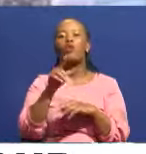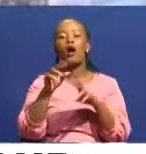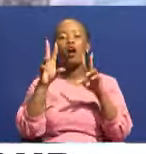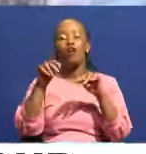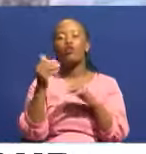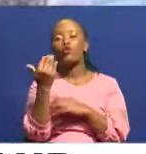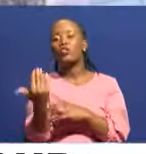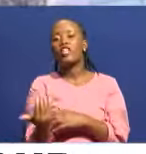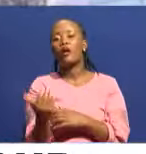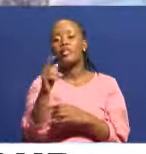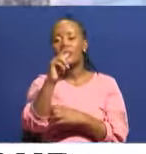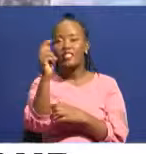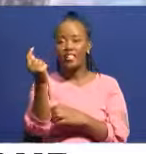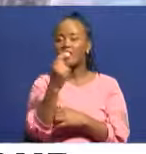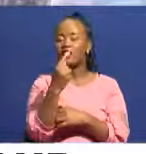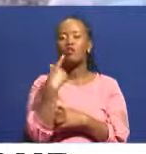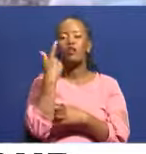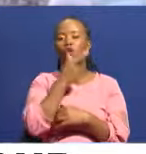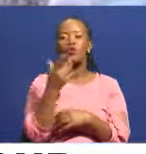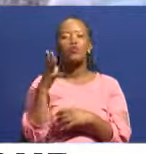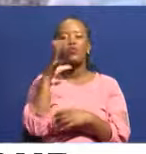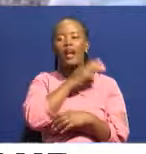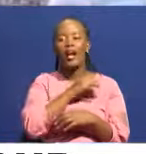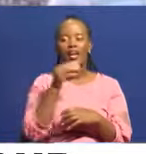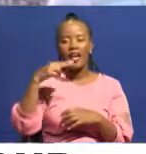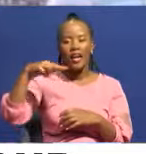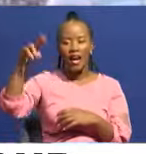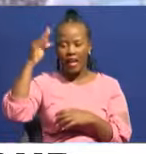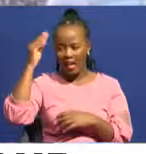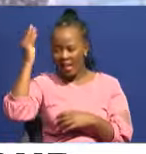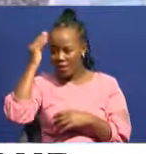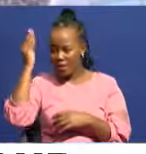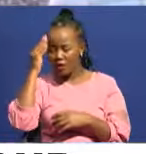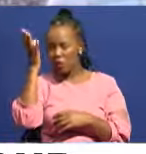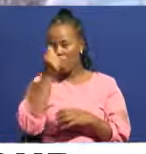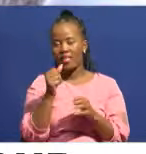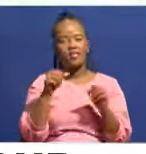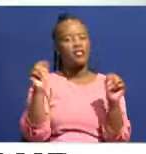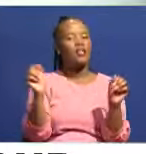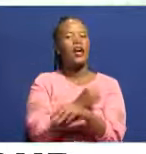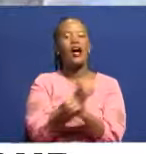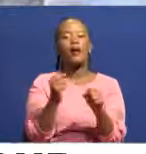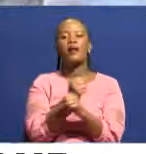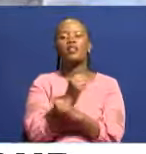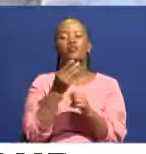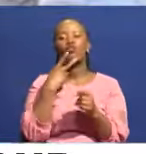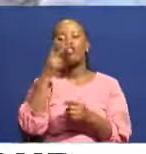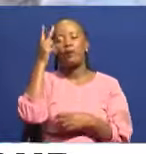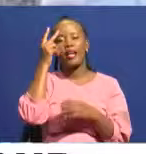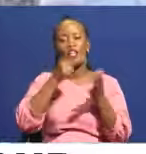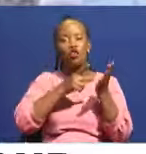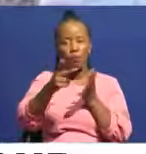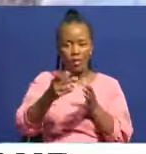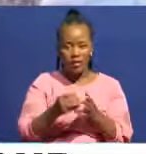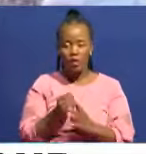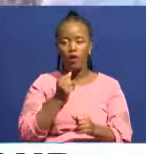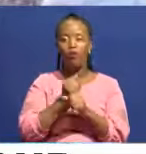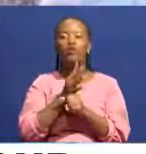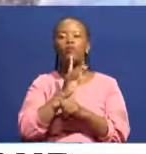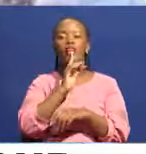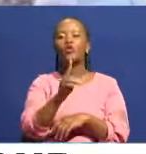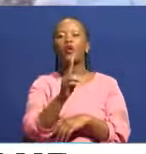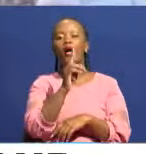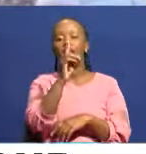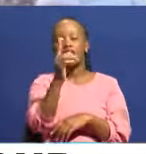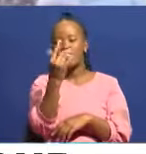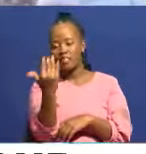Kenya remains out of higher education because of the ability of their parent. We will make sure every child